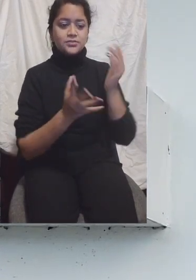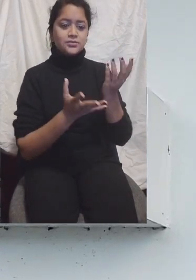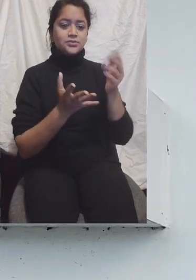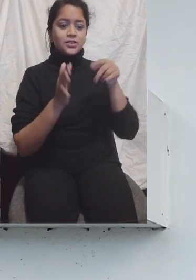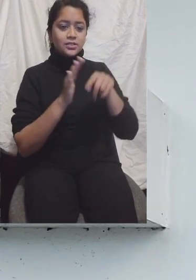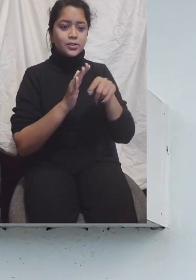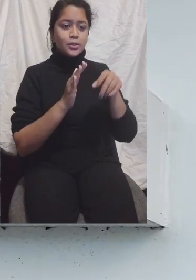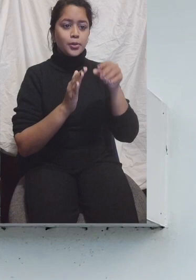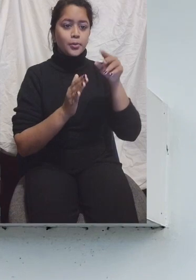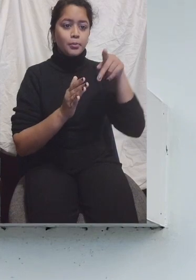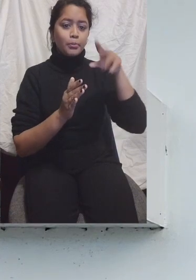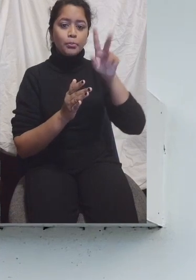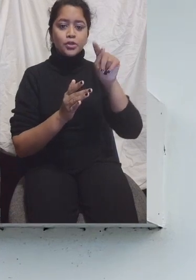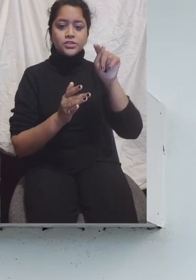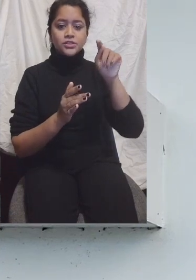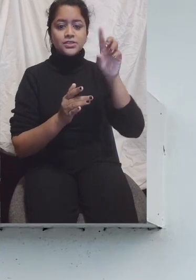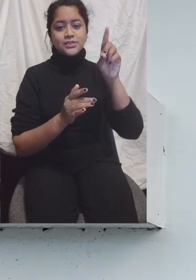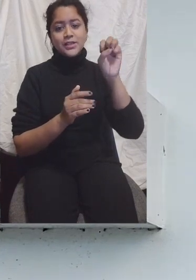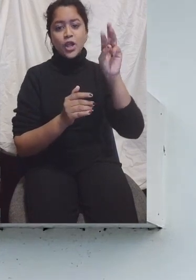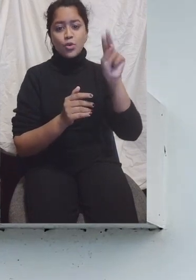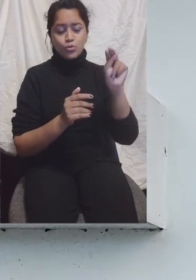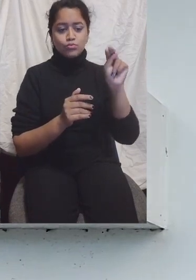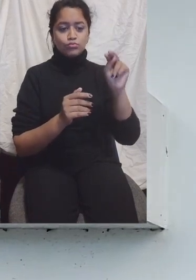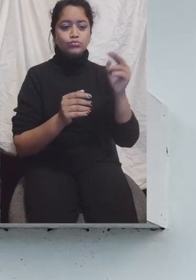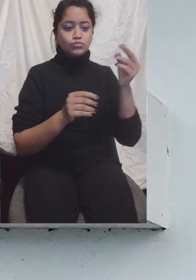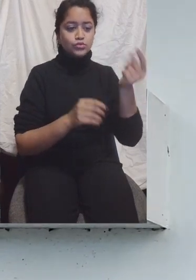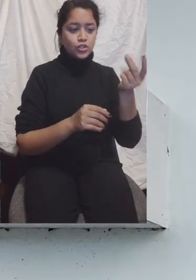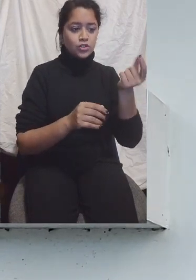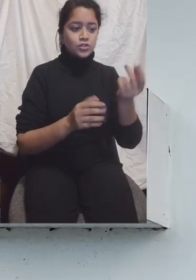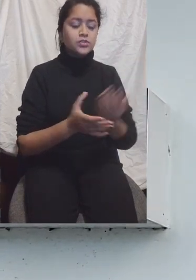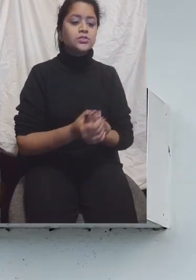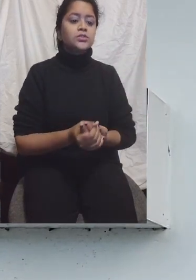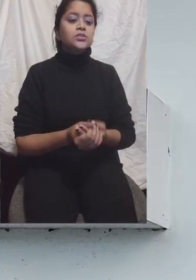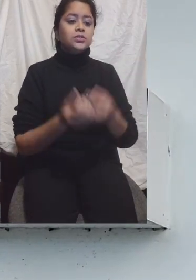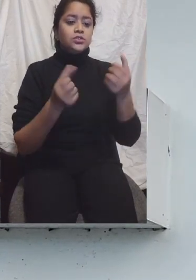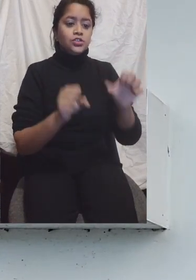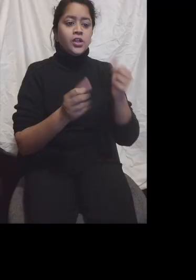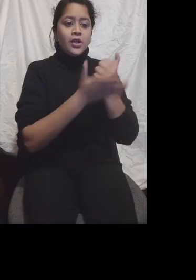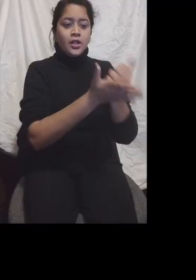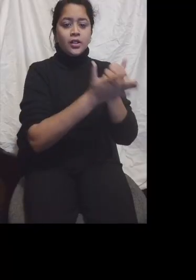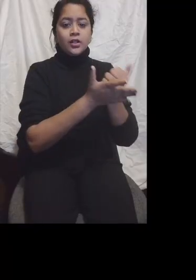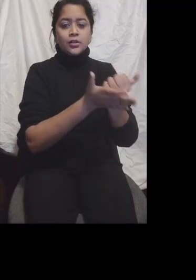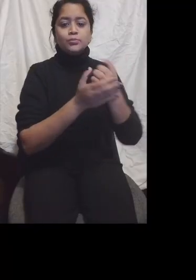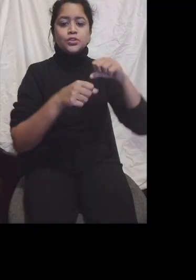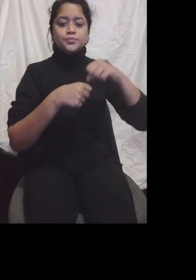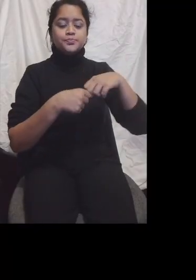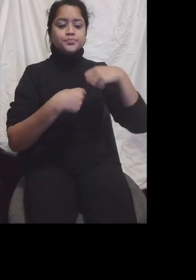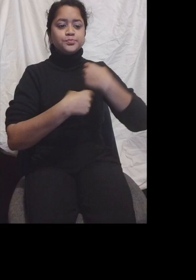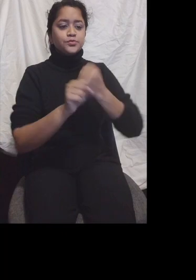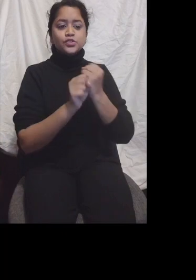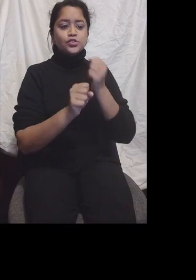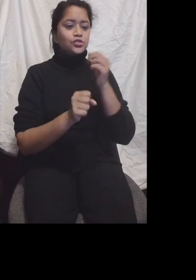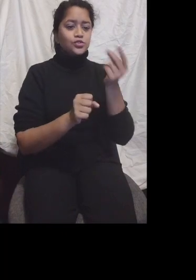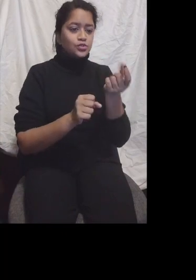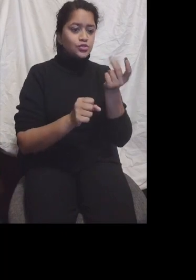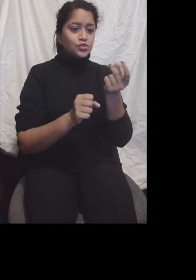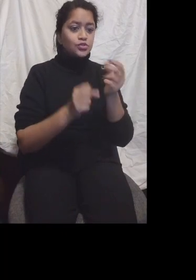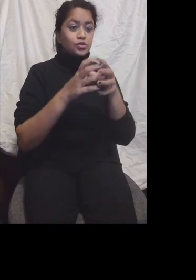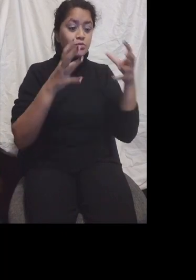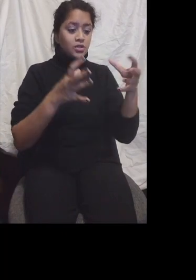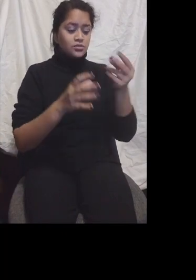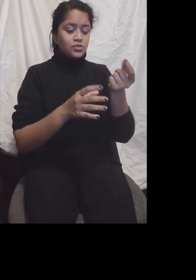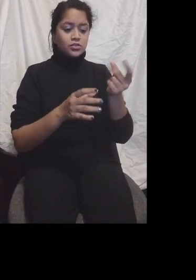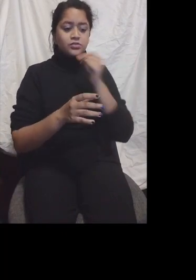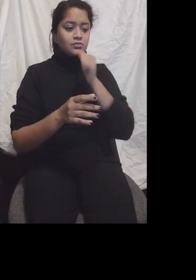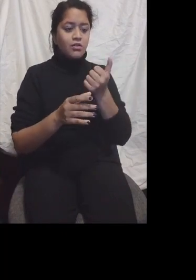We have our thrift shop advertising here, so people come into the thrift shop when we're open and buy stuff and obviously donate things for the thrift shop. We